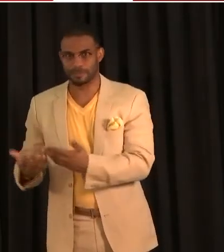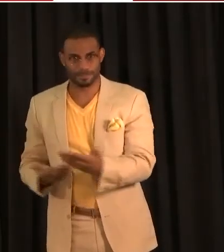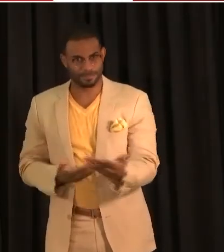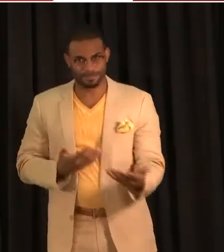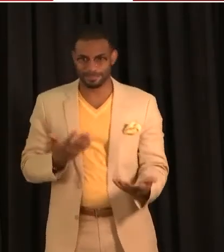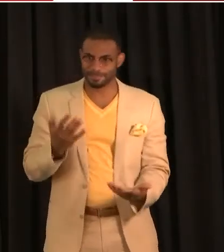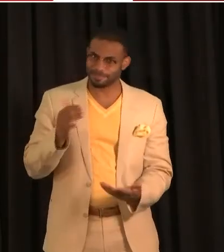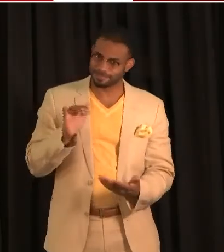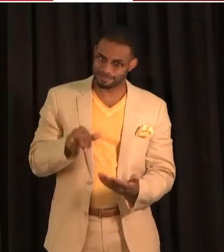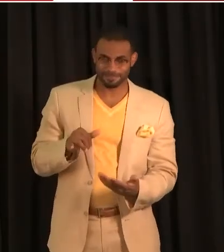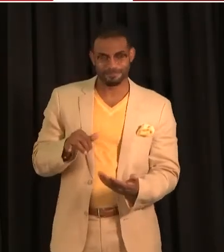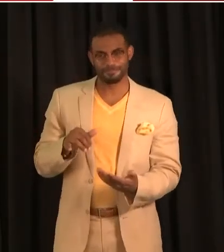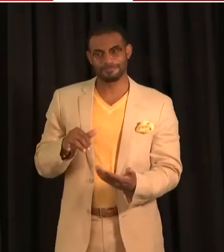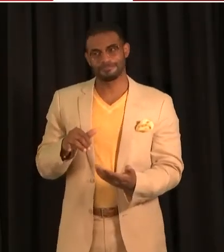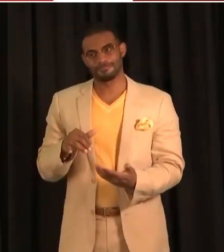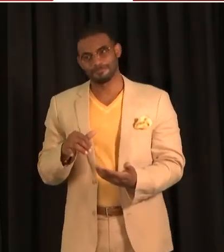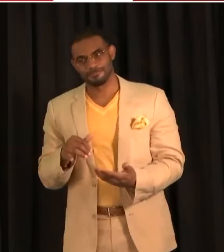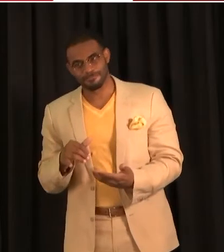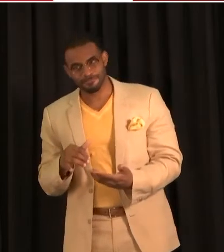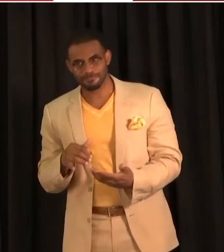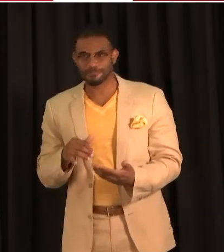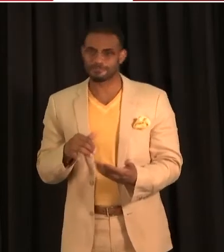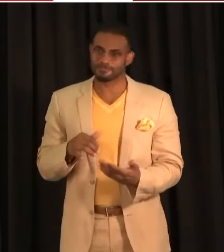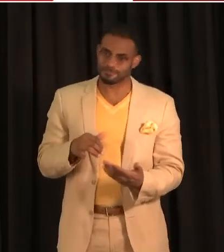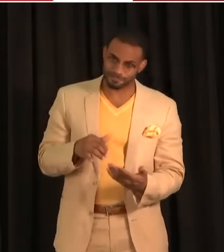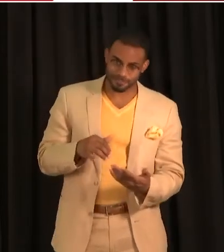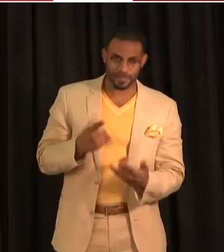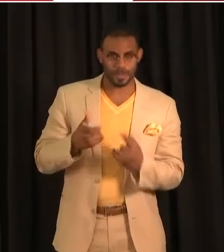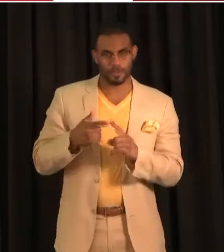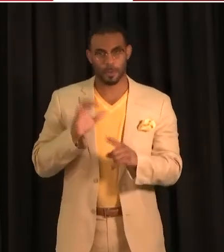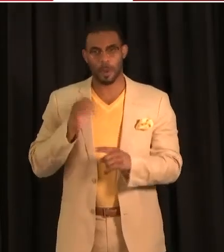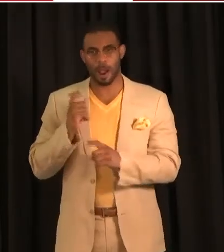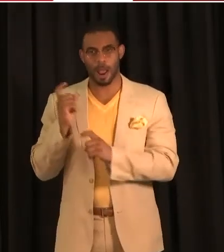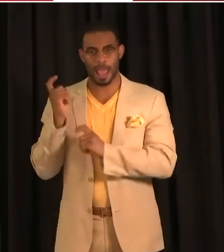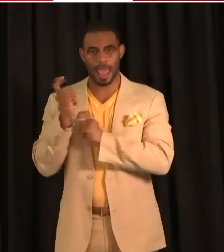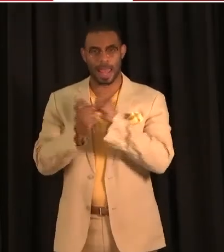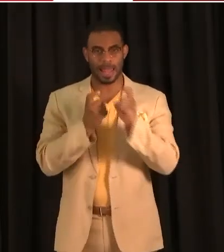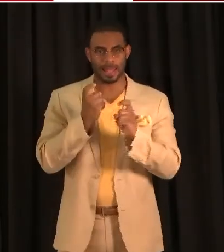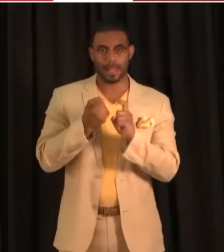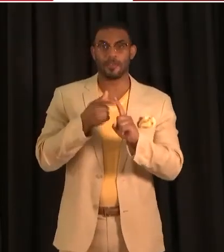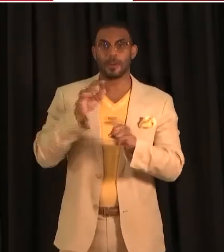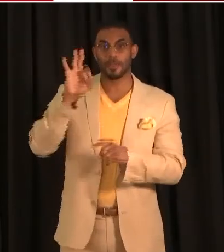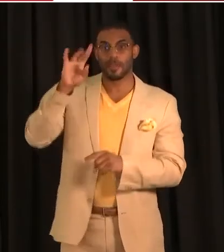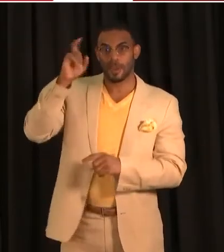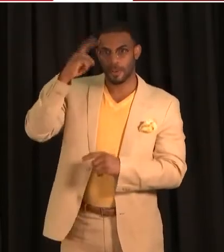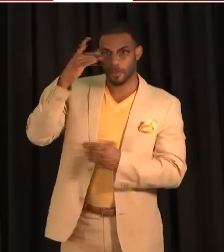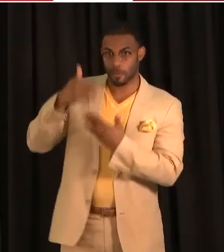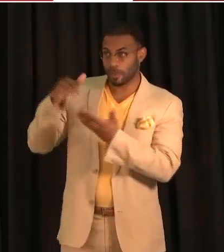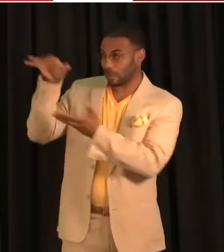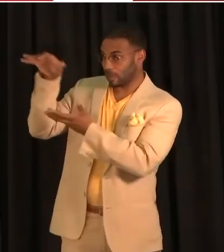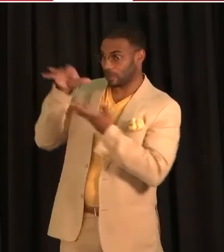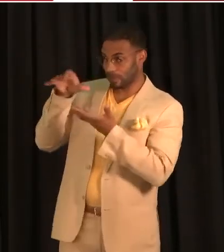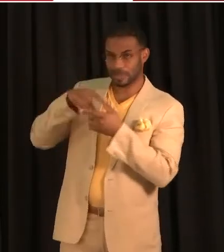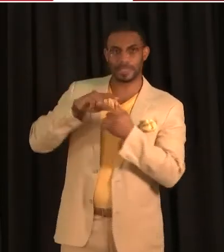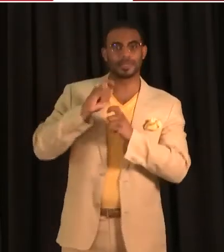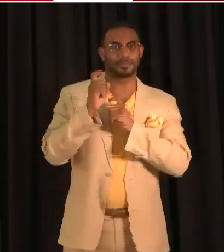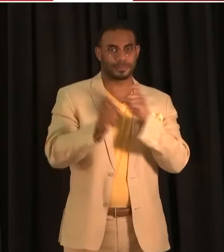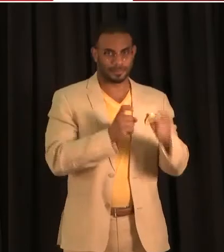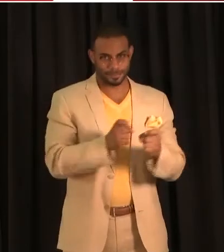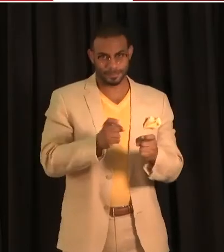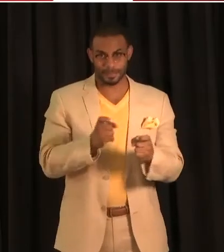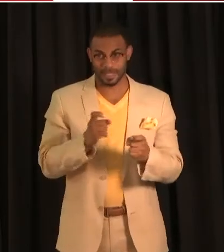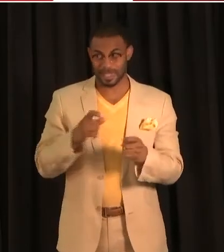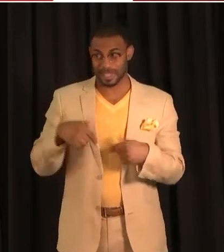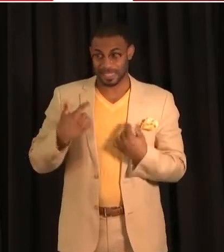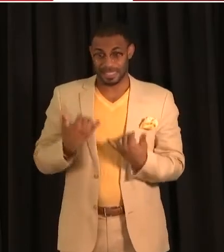begin. That is a product of our allocation from the federal government. And